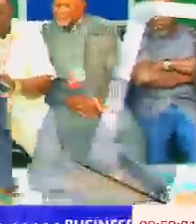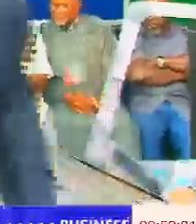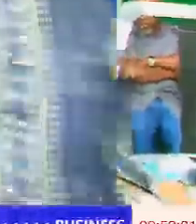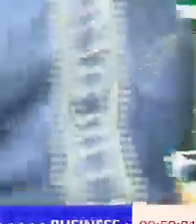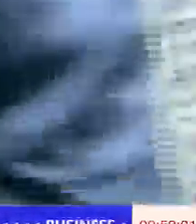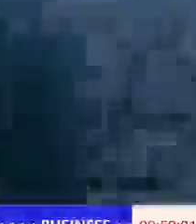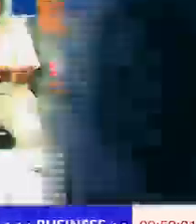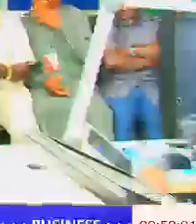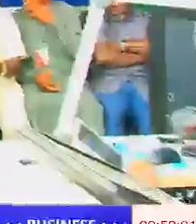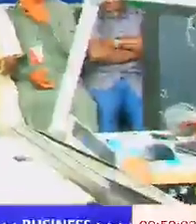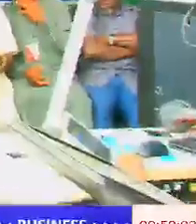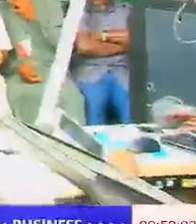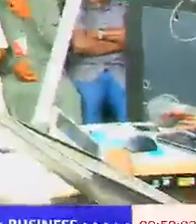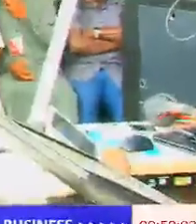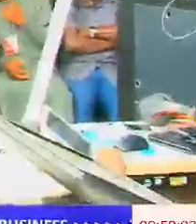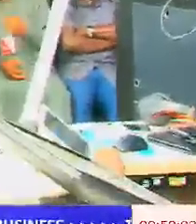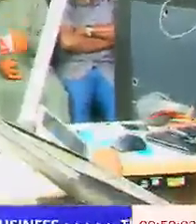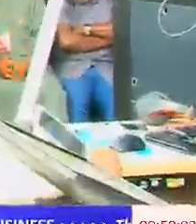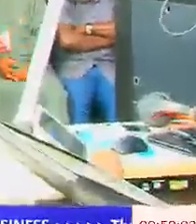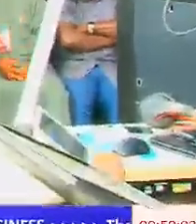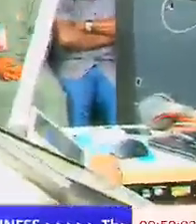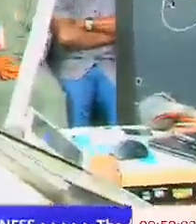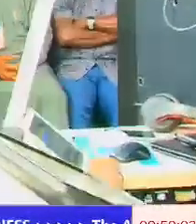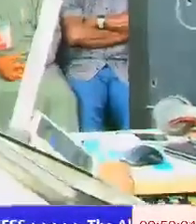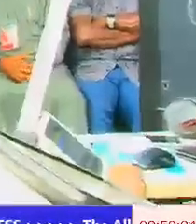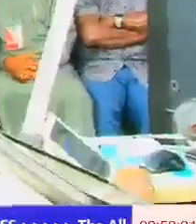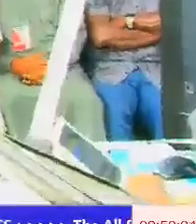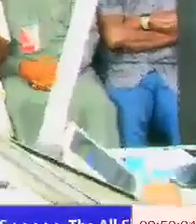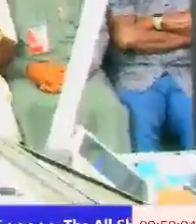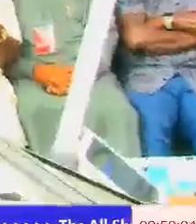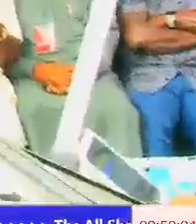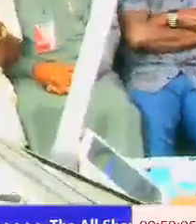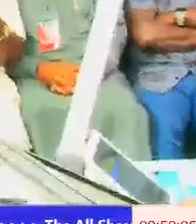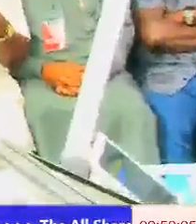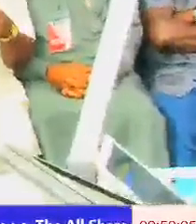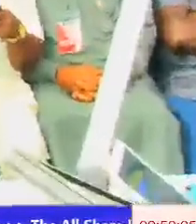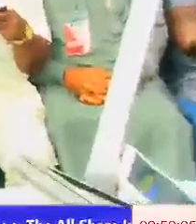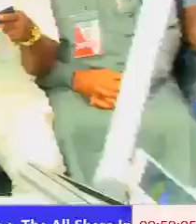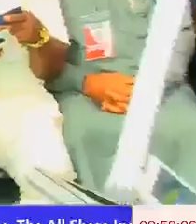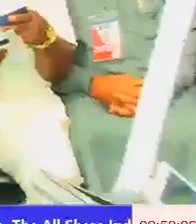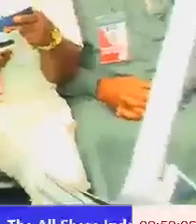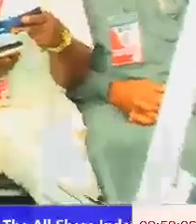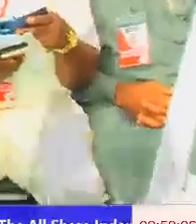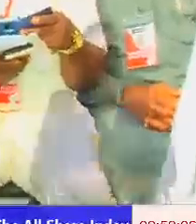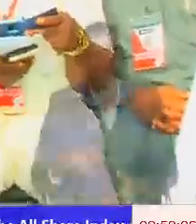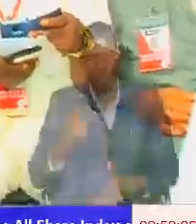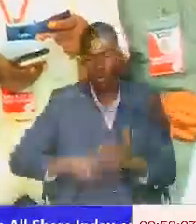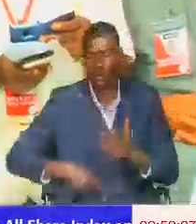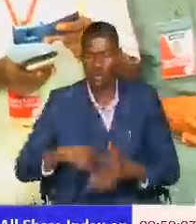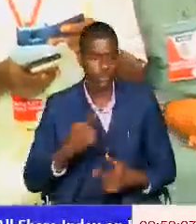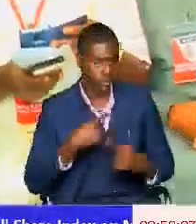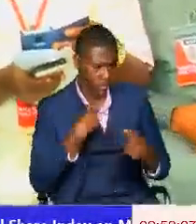Let me respond. I'm not doubting you, but I just want to say something. The proposal you talked about, sir,